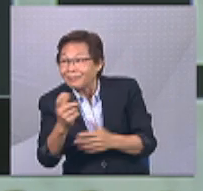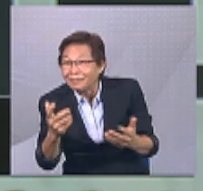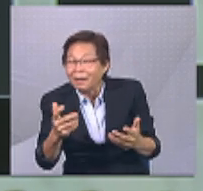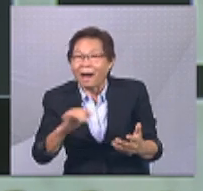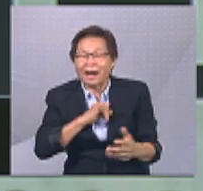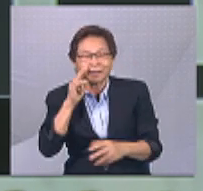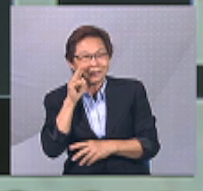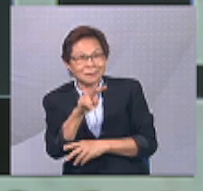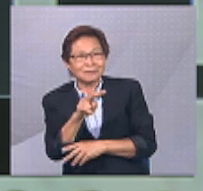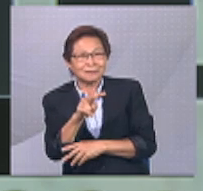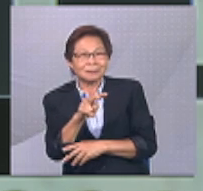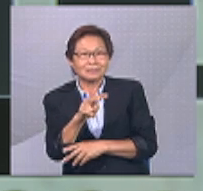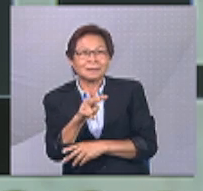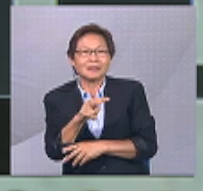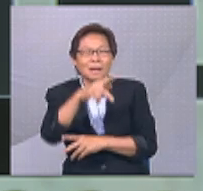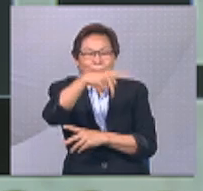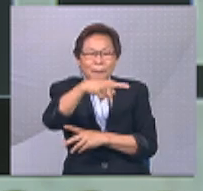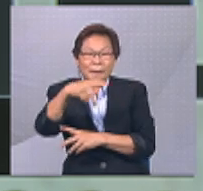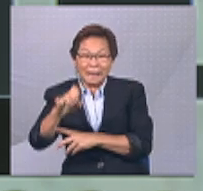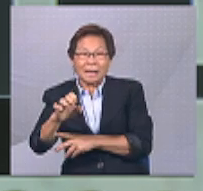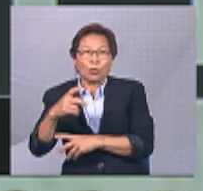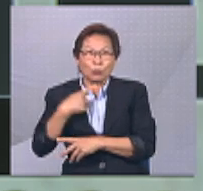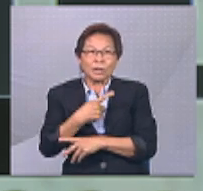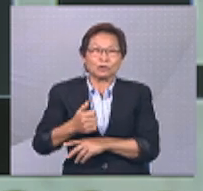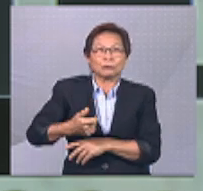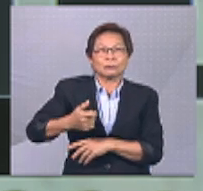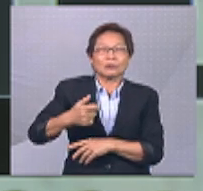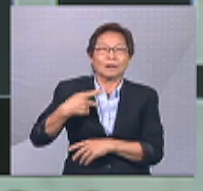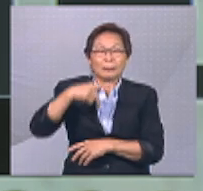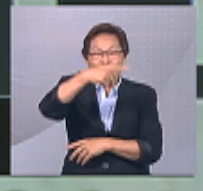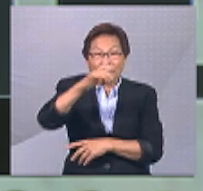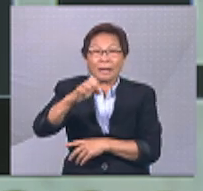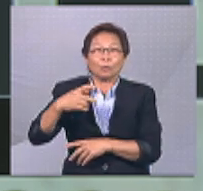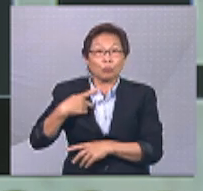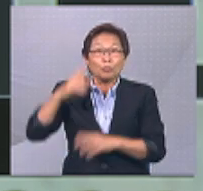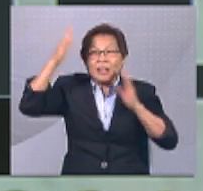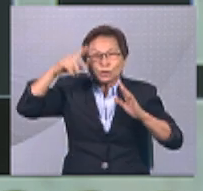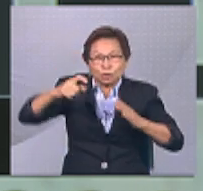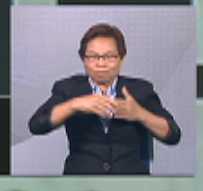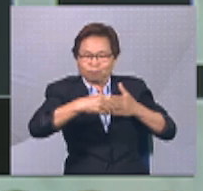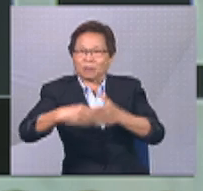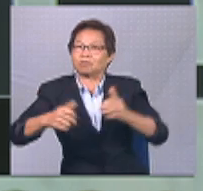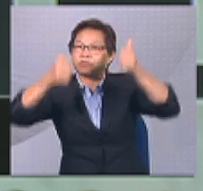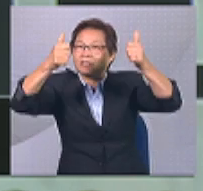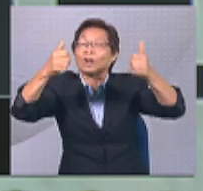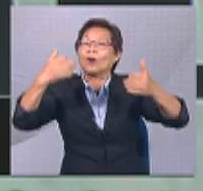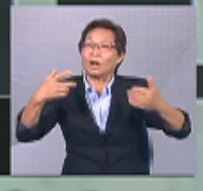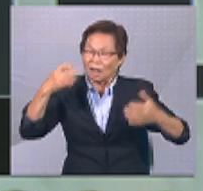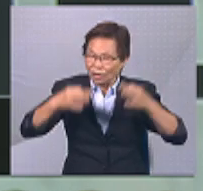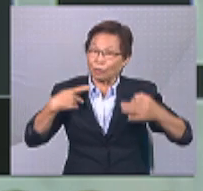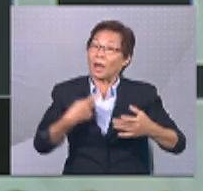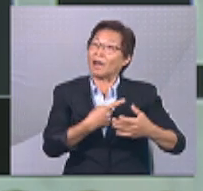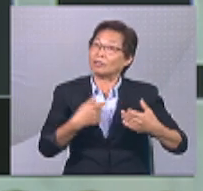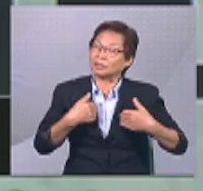can see that, in fact, PPE, so we should be the one that taking the lead if we can have the role to play,